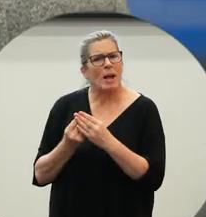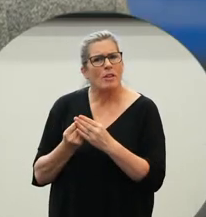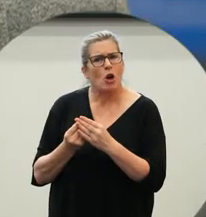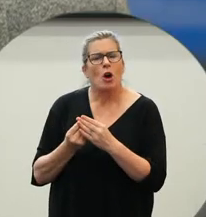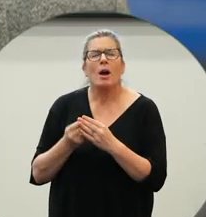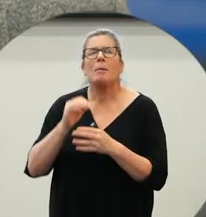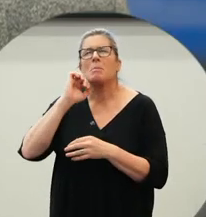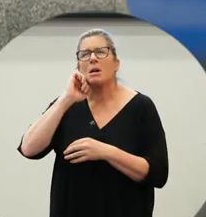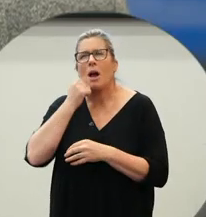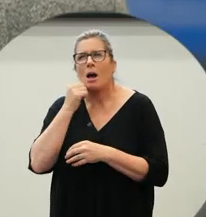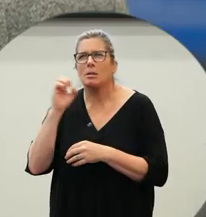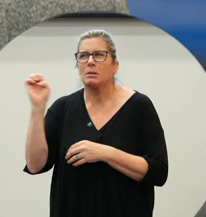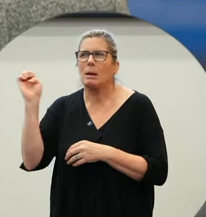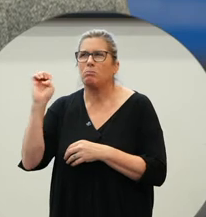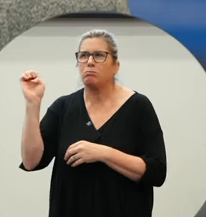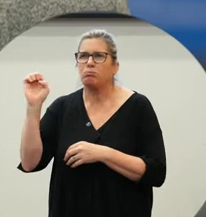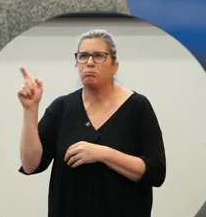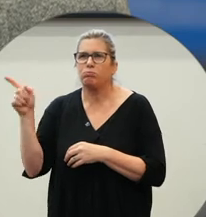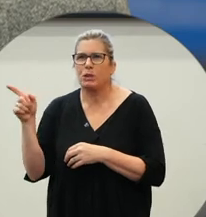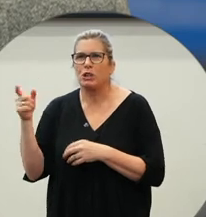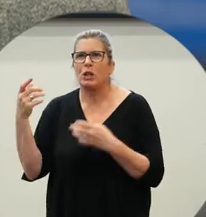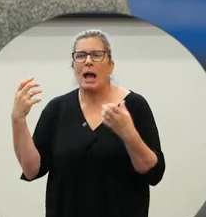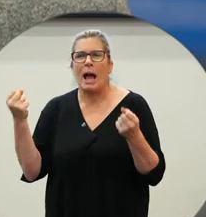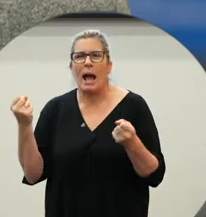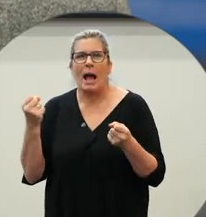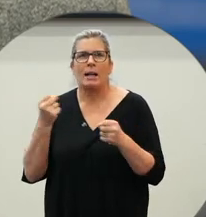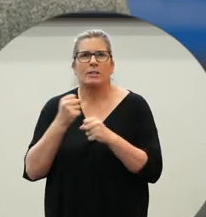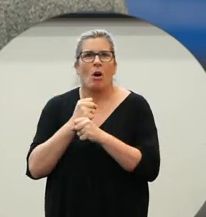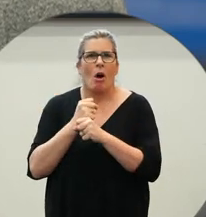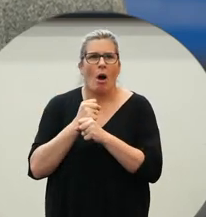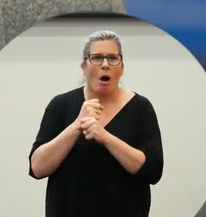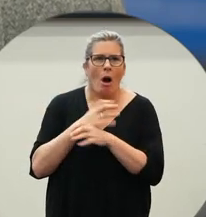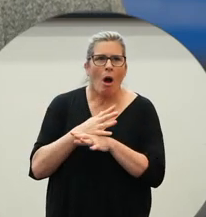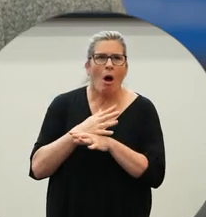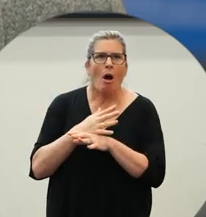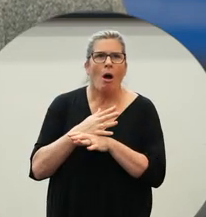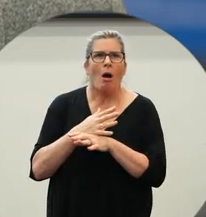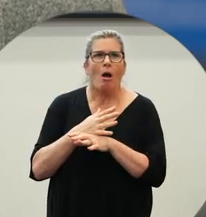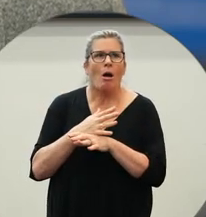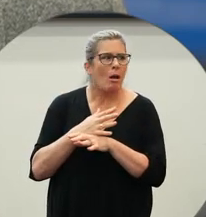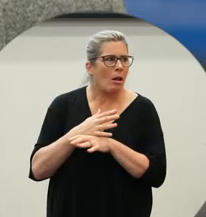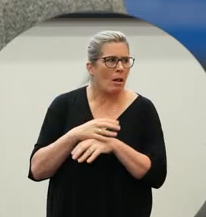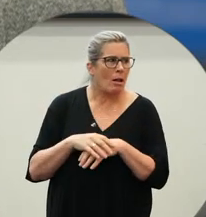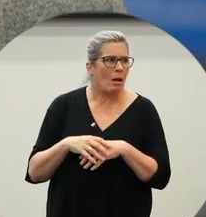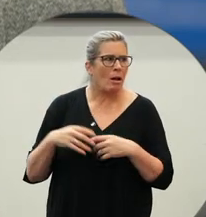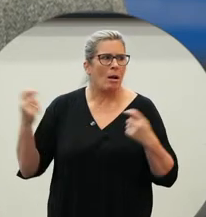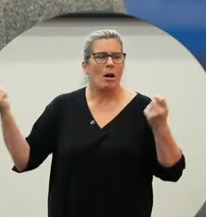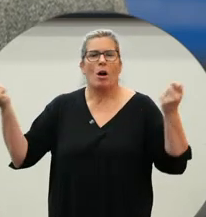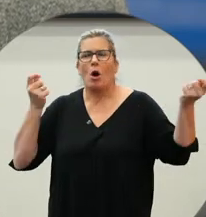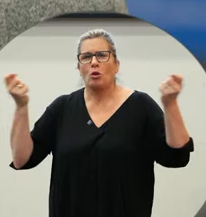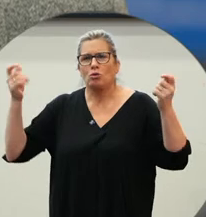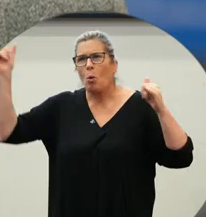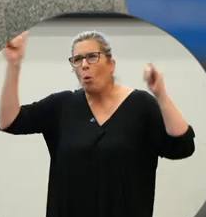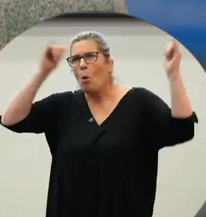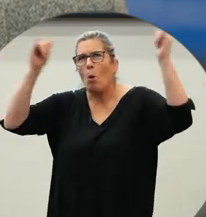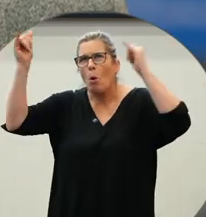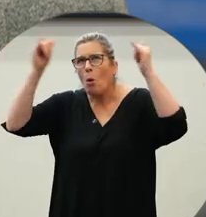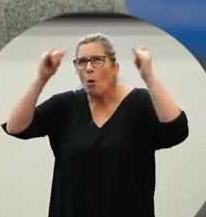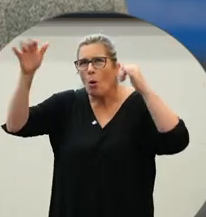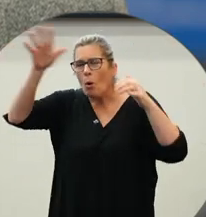Because the British had all the air supremacy in Northern Ireland, the idea was, what if we could